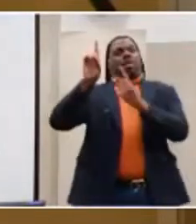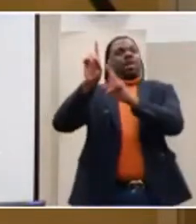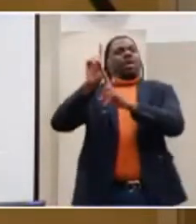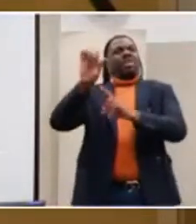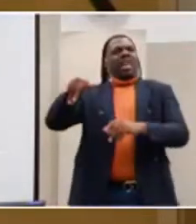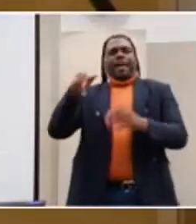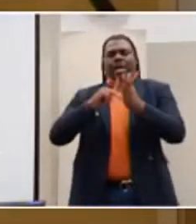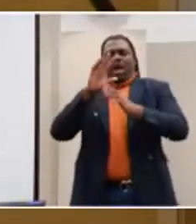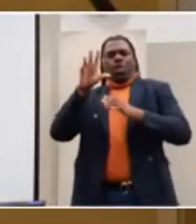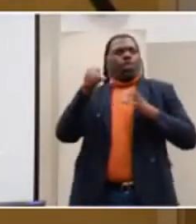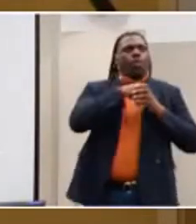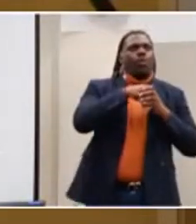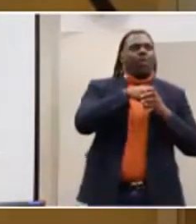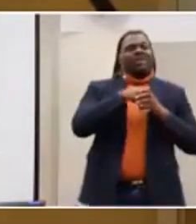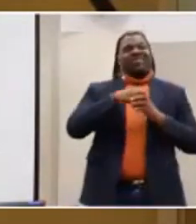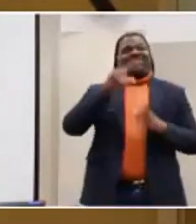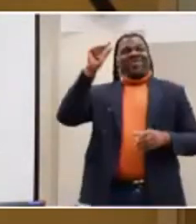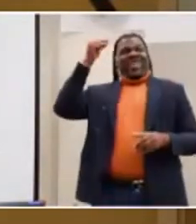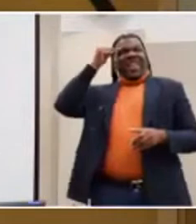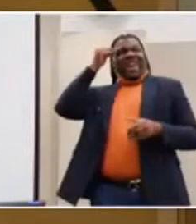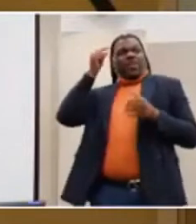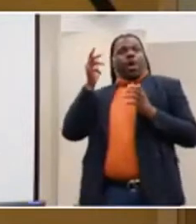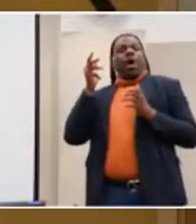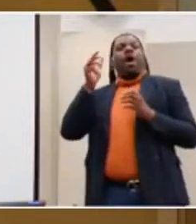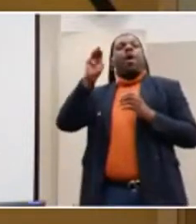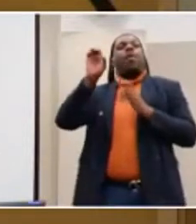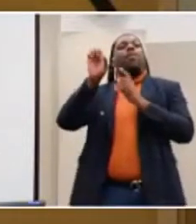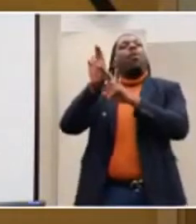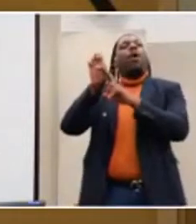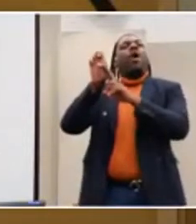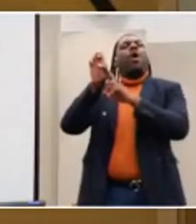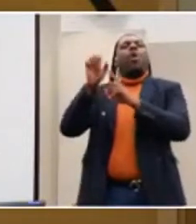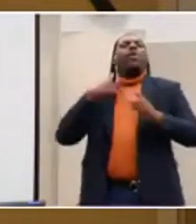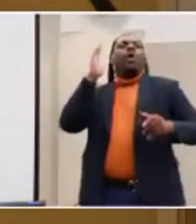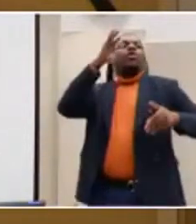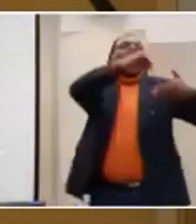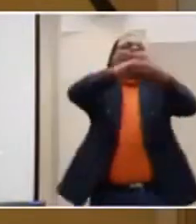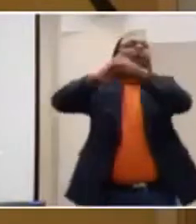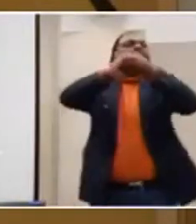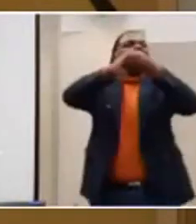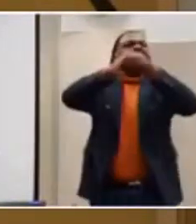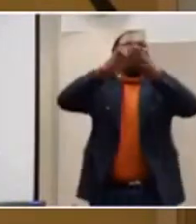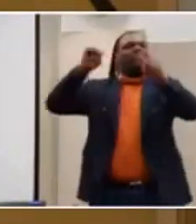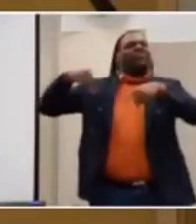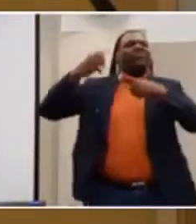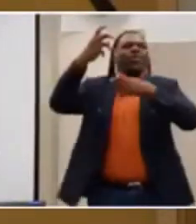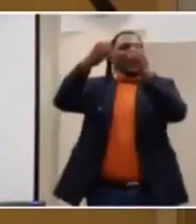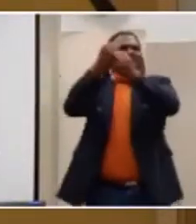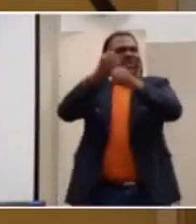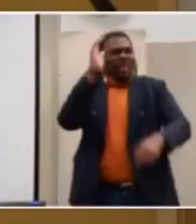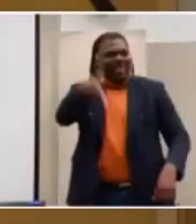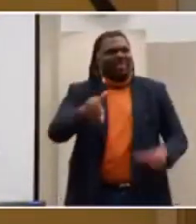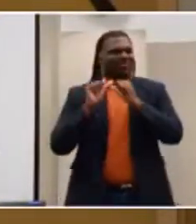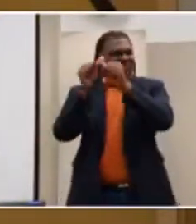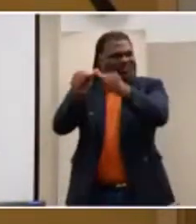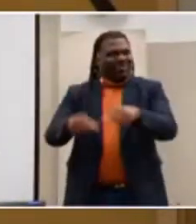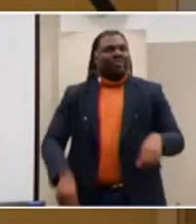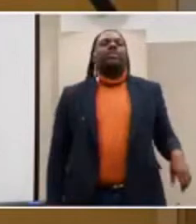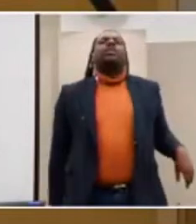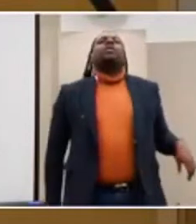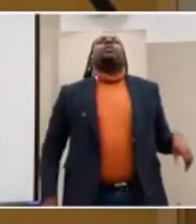And Governor Moore and I look forward to partnering with all of you in the next 4 years. I also want to